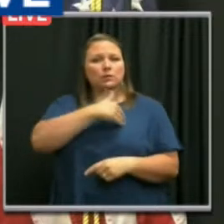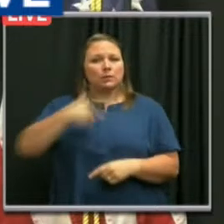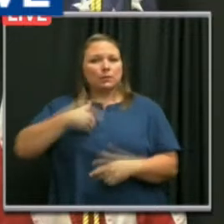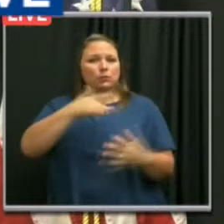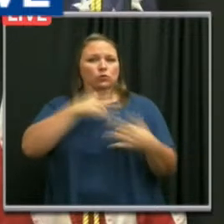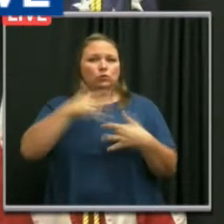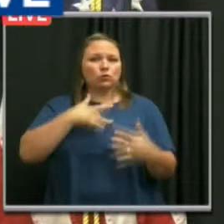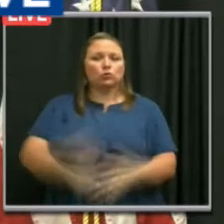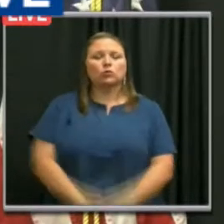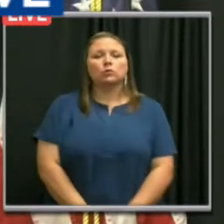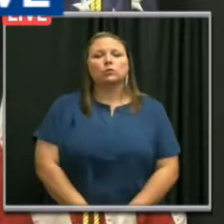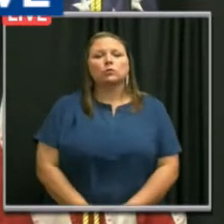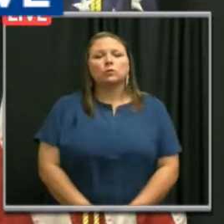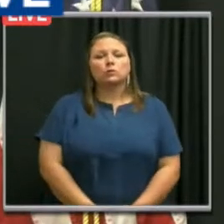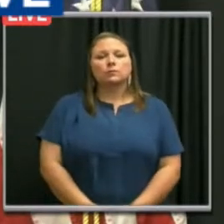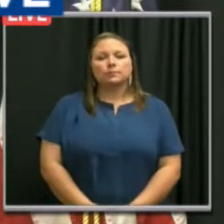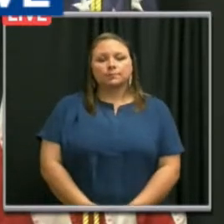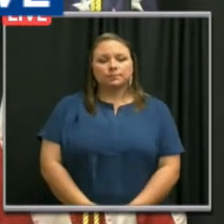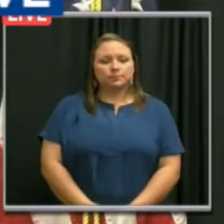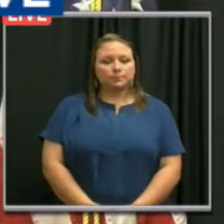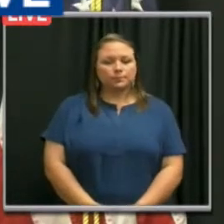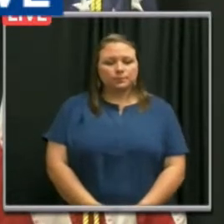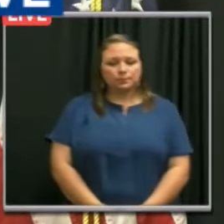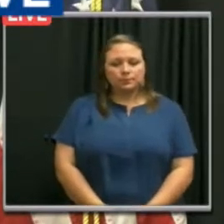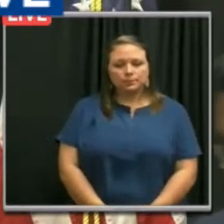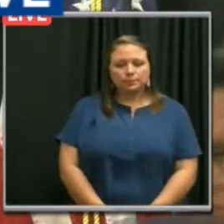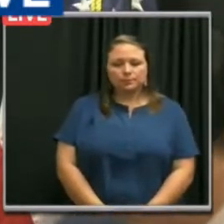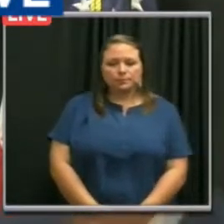concerns. Thank you, Adam. Mayor Cooper.